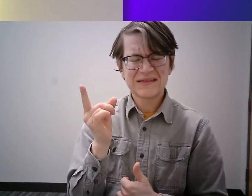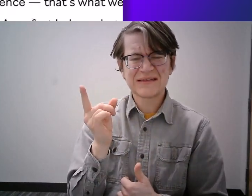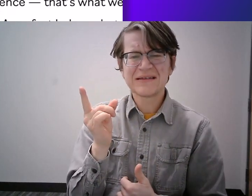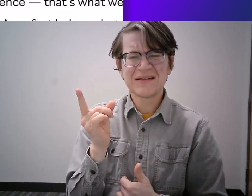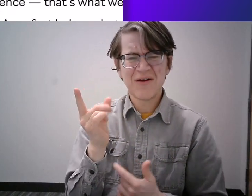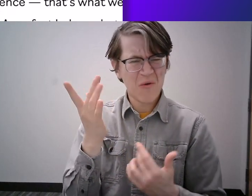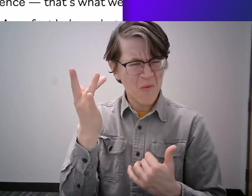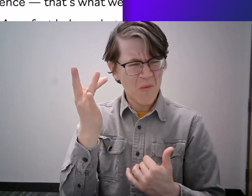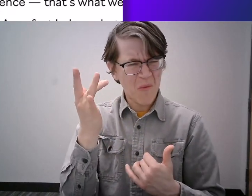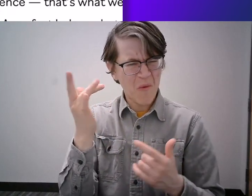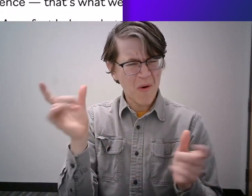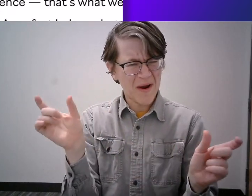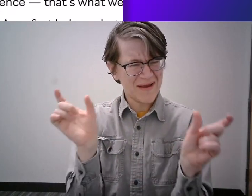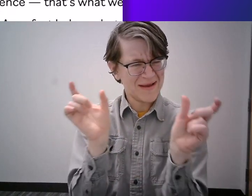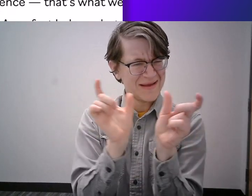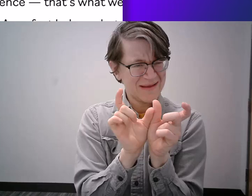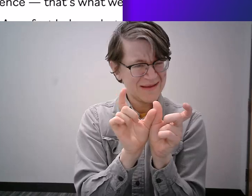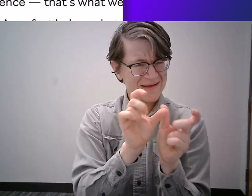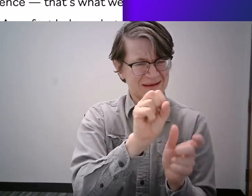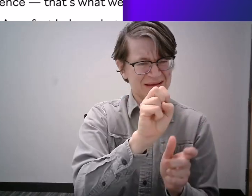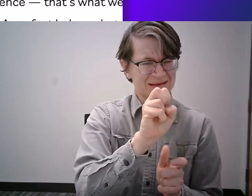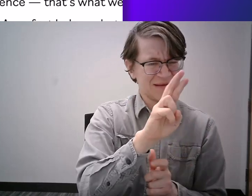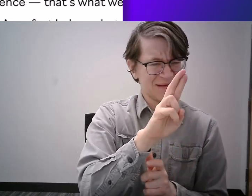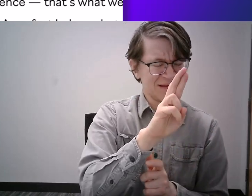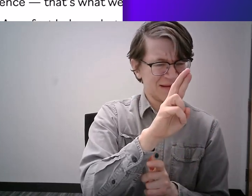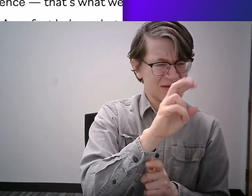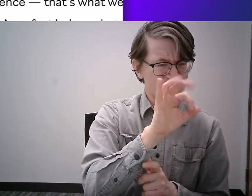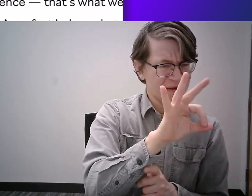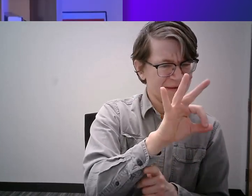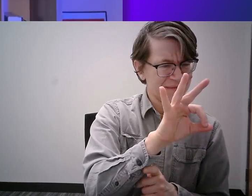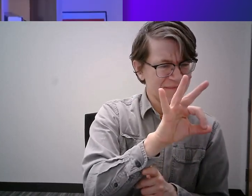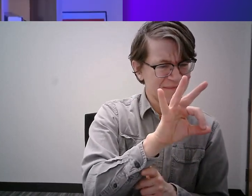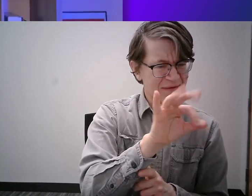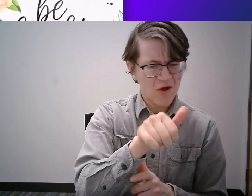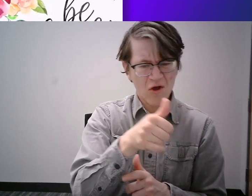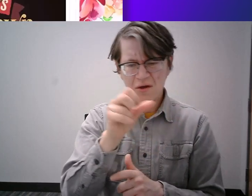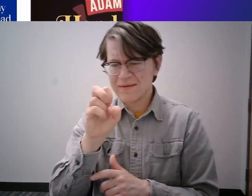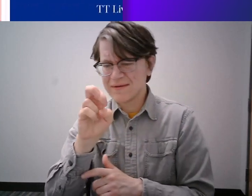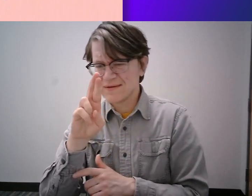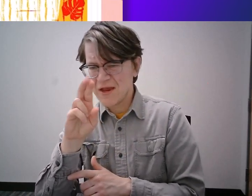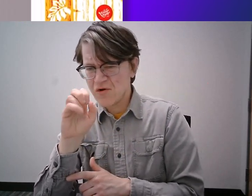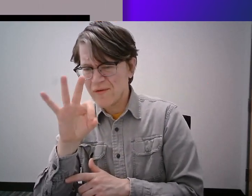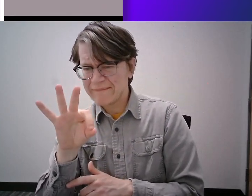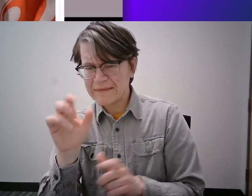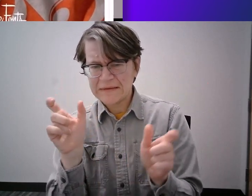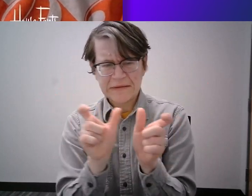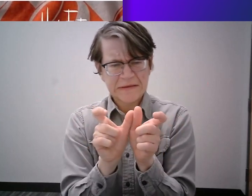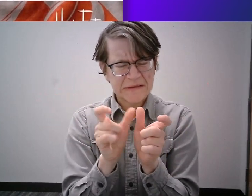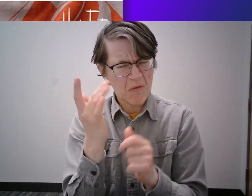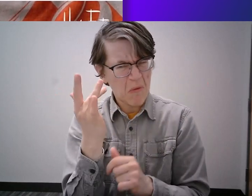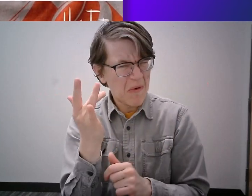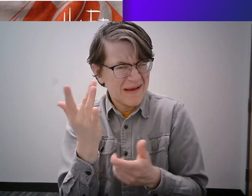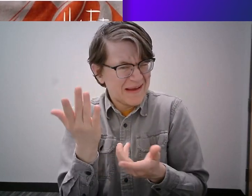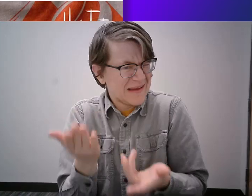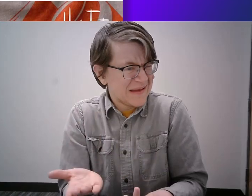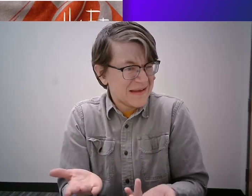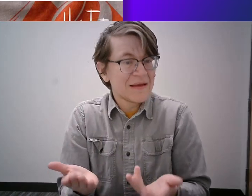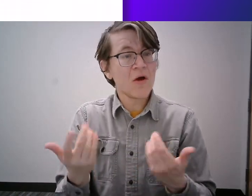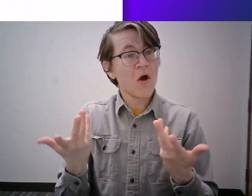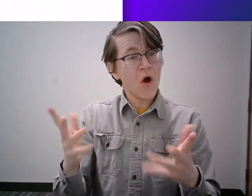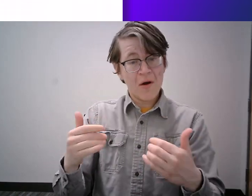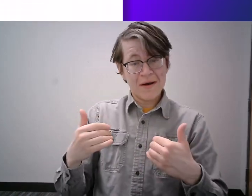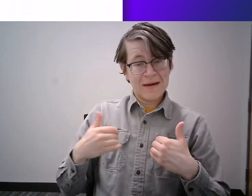to combine one sans serif typeface with another one? With gigantic font catalogs already